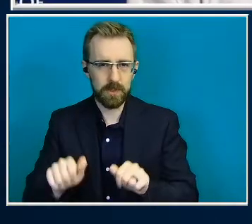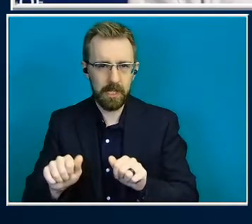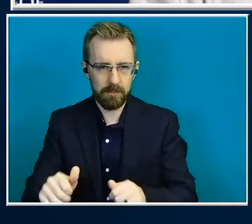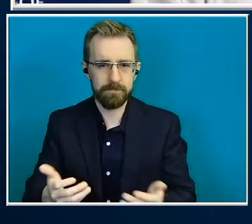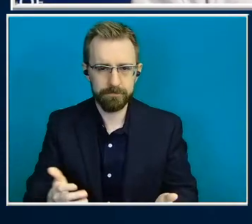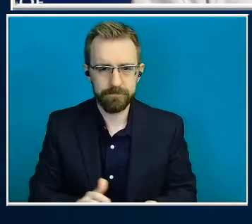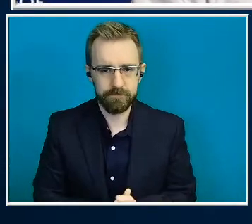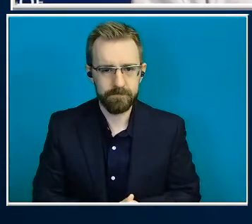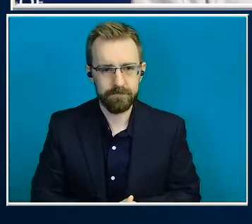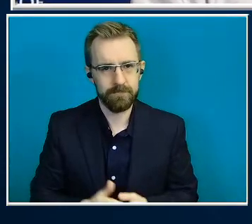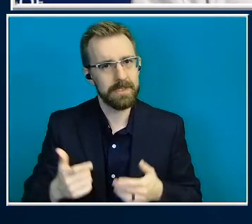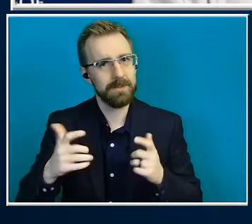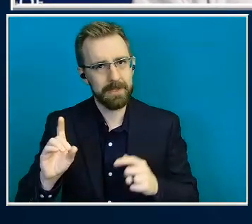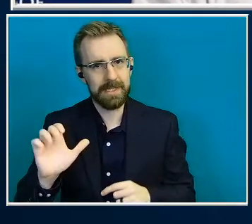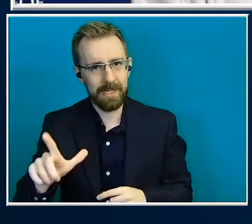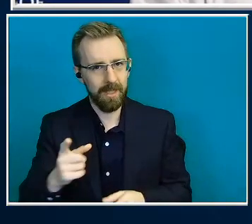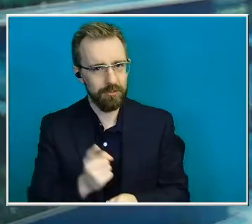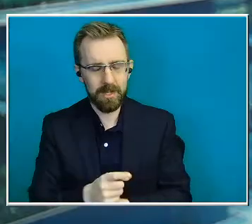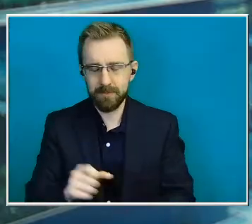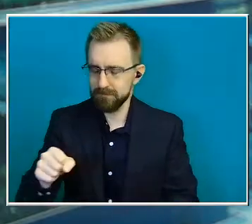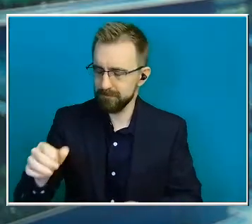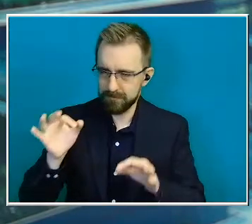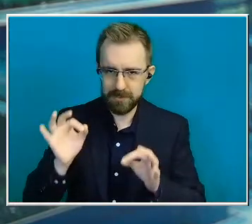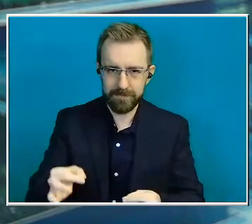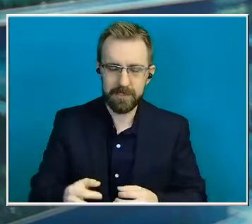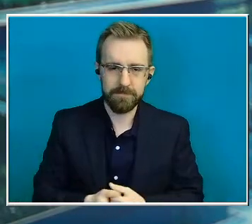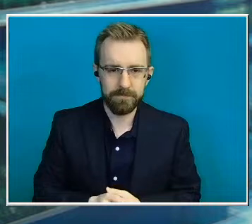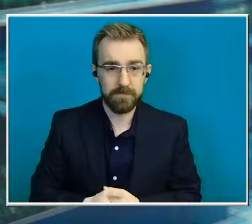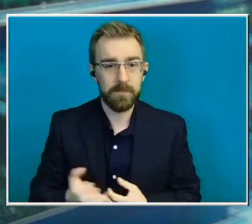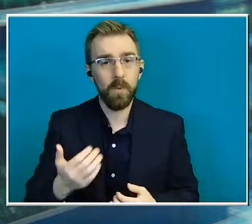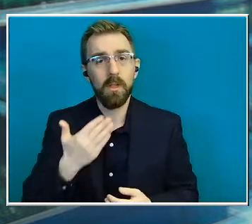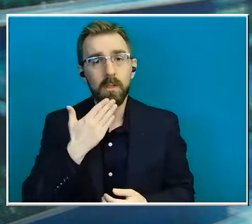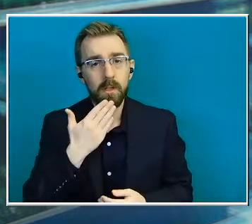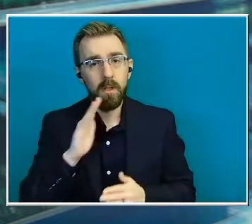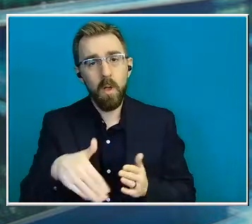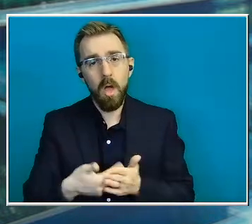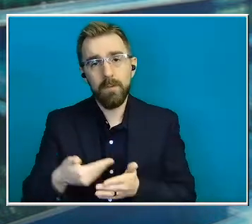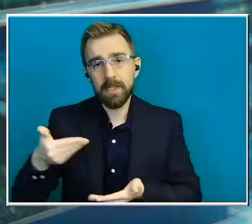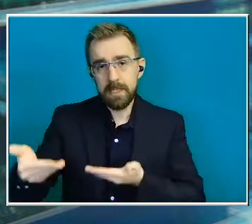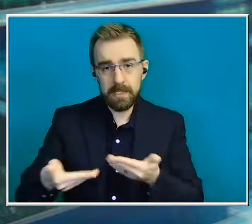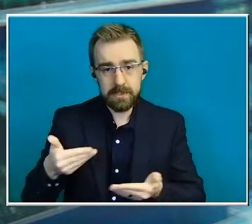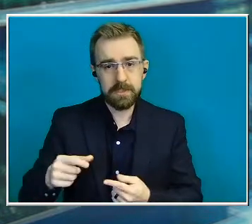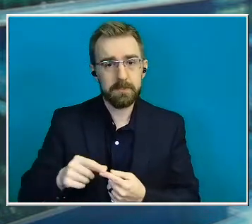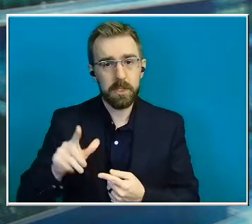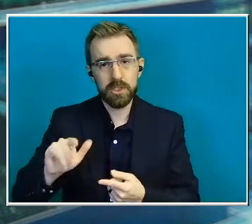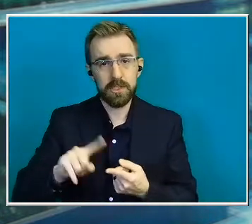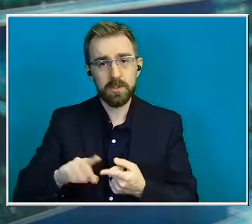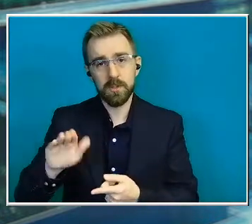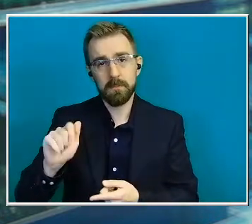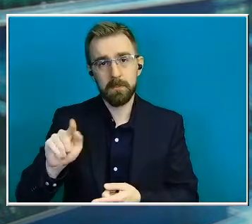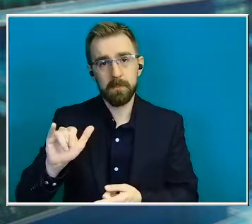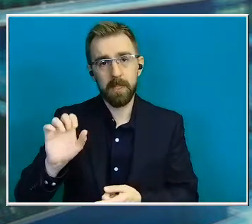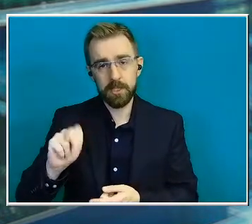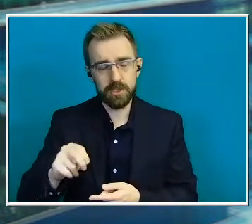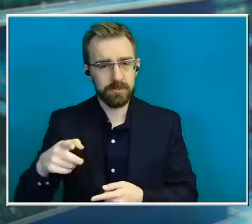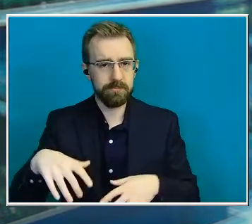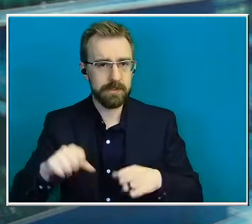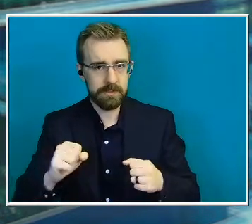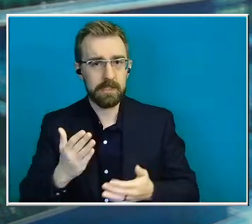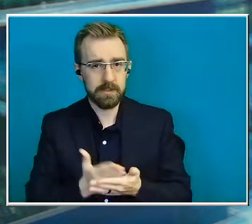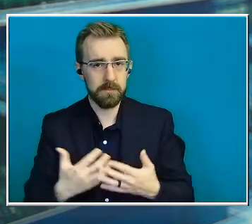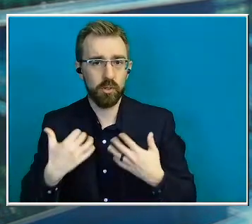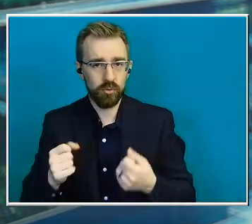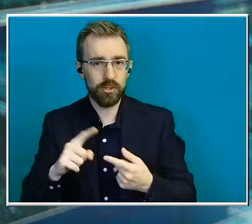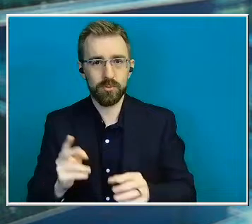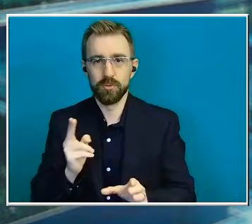isn't it? absolutely. I say thank you to all of our guests, and especially to you, Bastian. It takes a little bit of courage to come on this program and talk about the